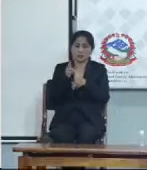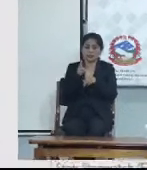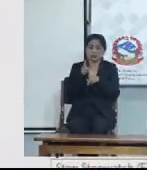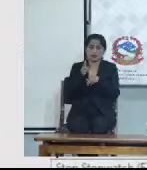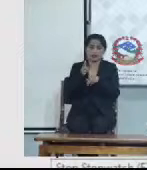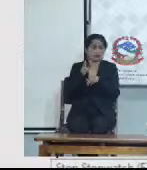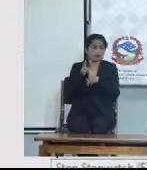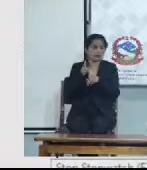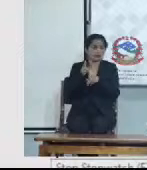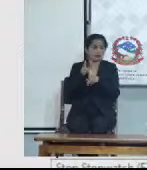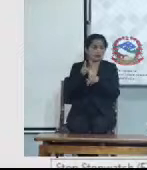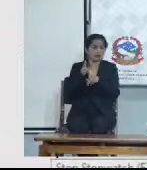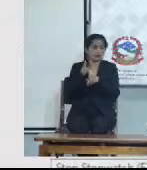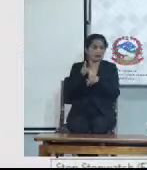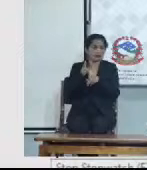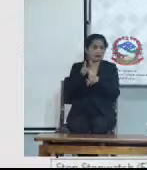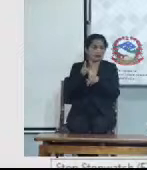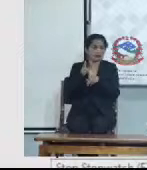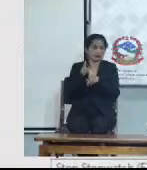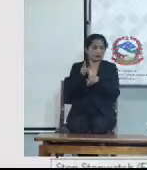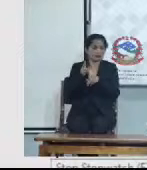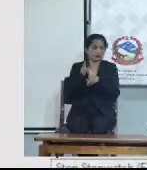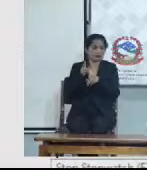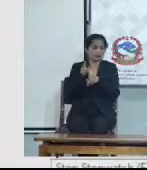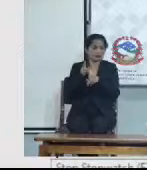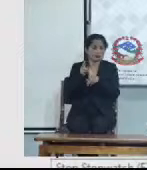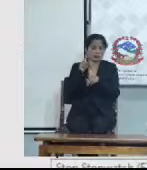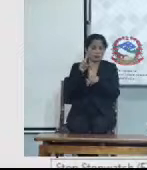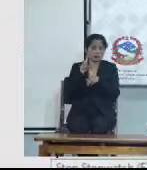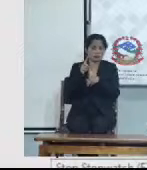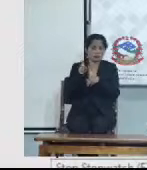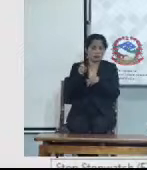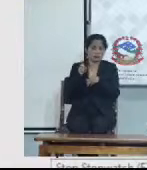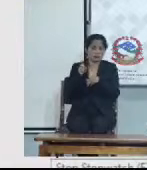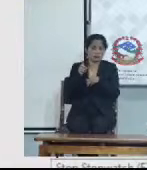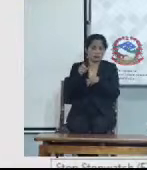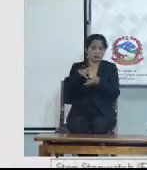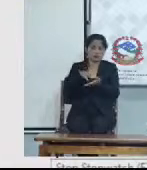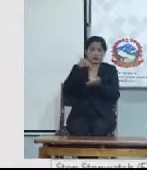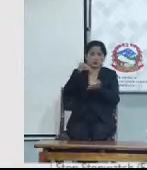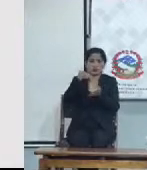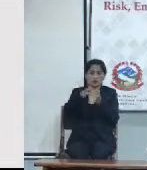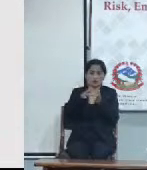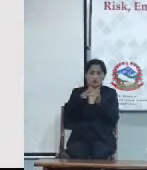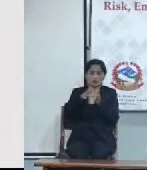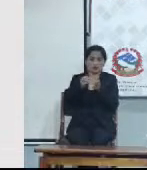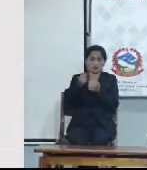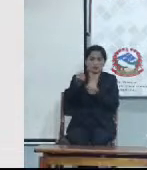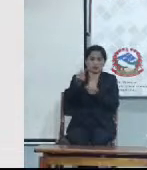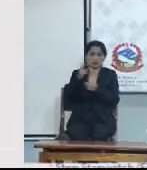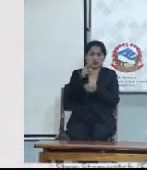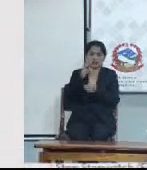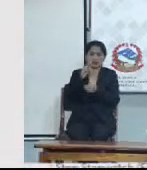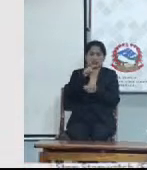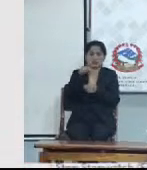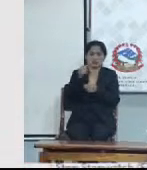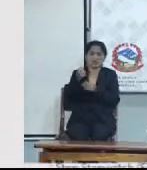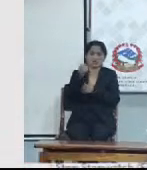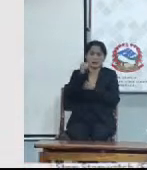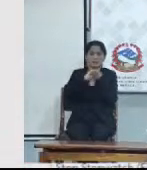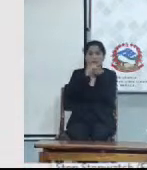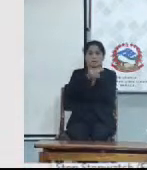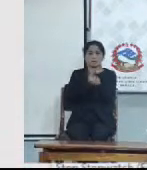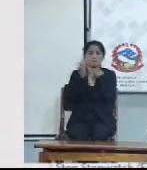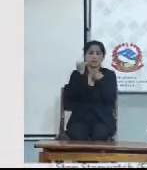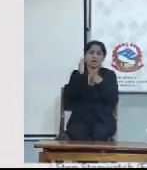So in 2 hours distance from the headquarters, she came for the delivery with the labor pain.